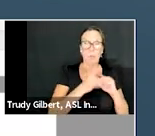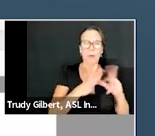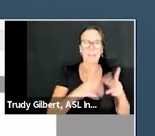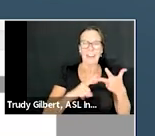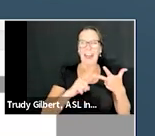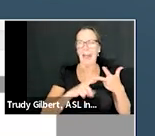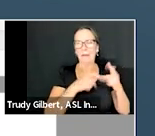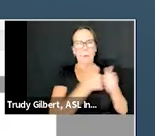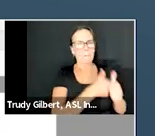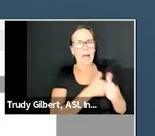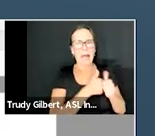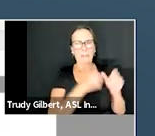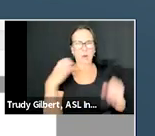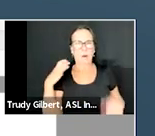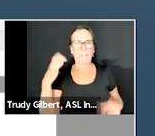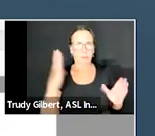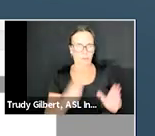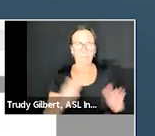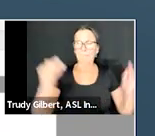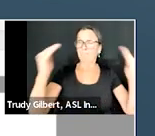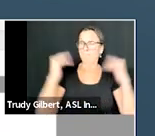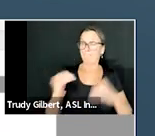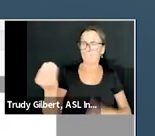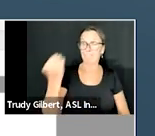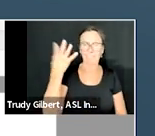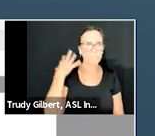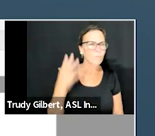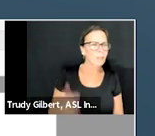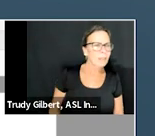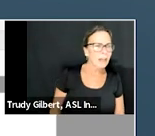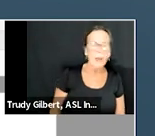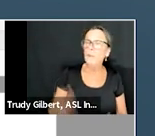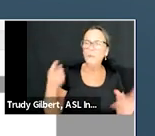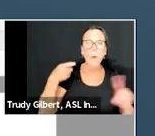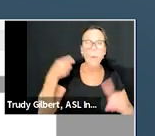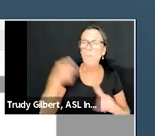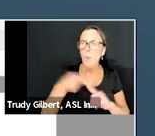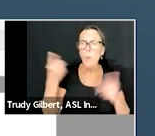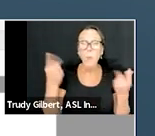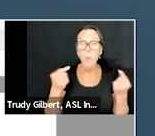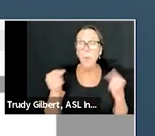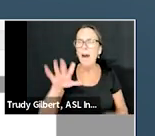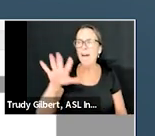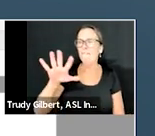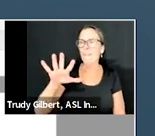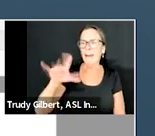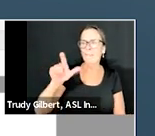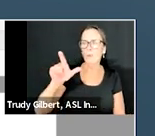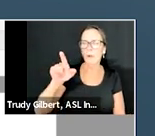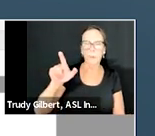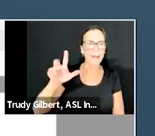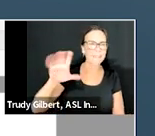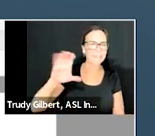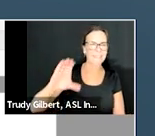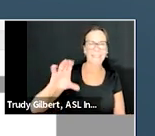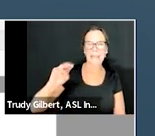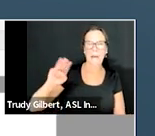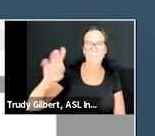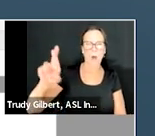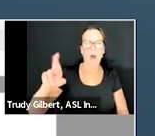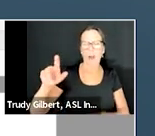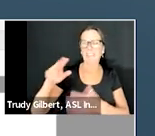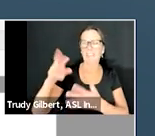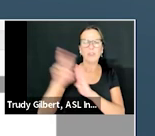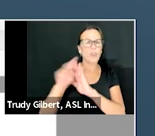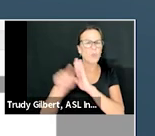Next slide, please. So sort of the beating heart of what we do is 521 CMR. So it's a set of regulations.